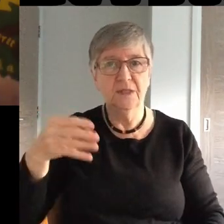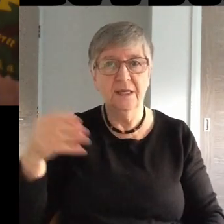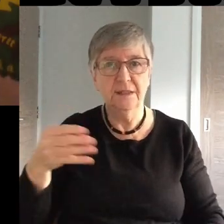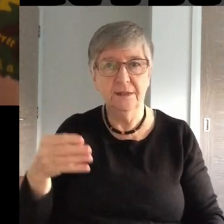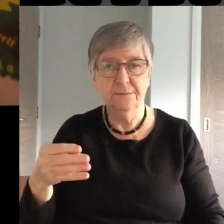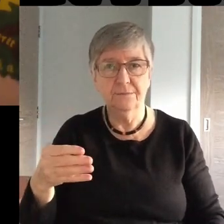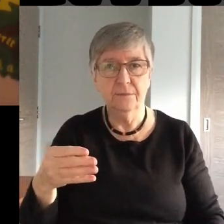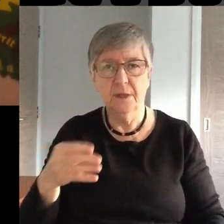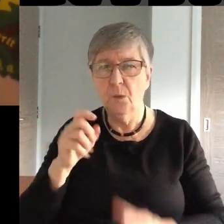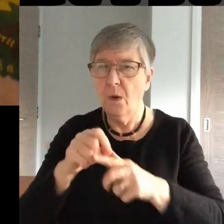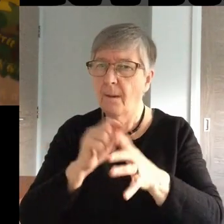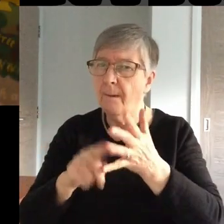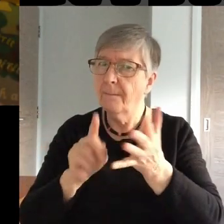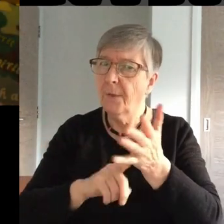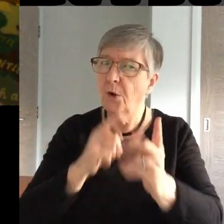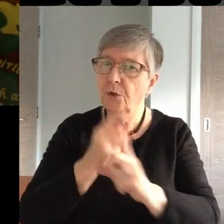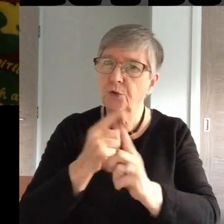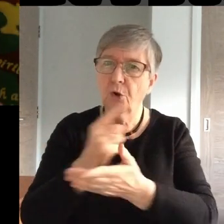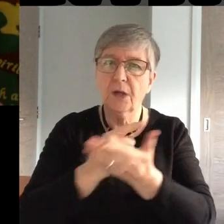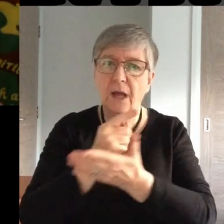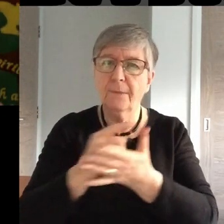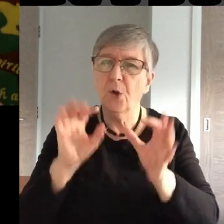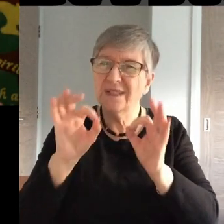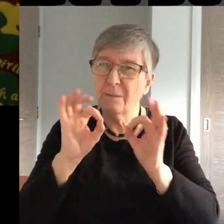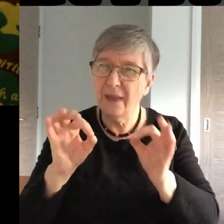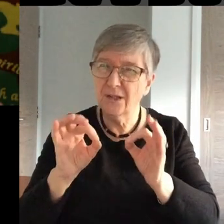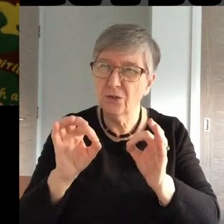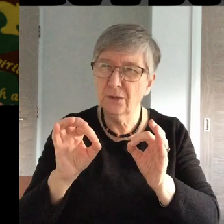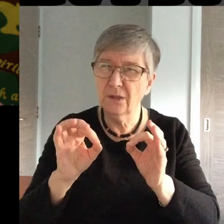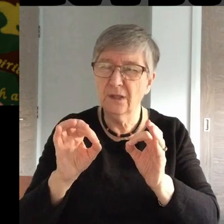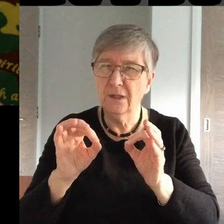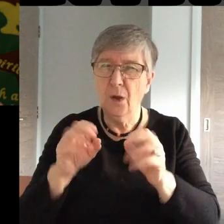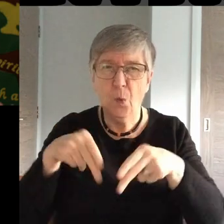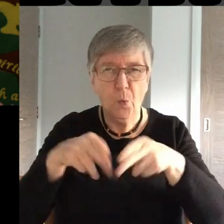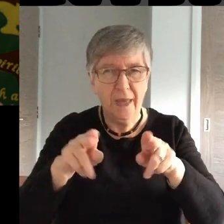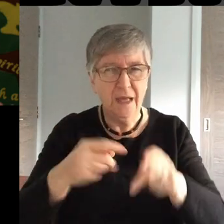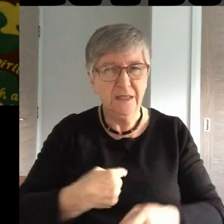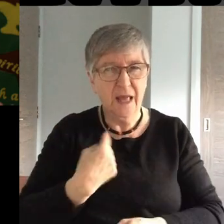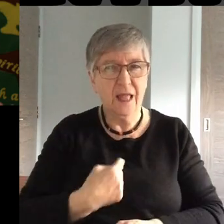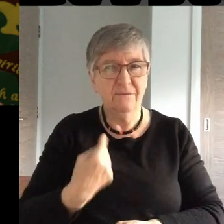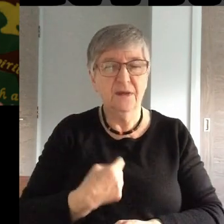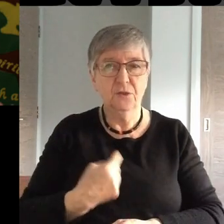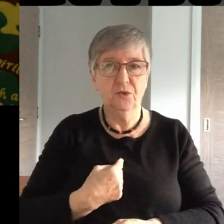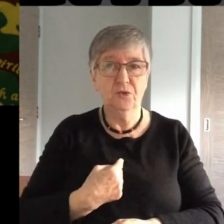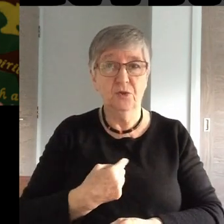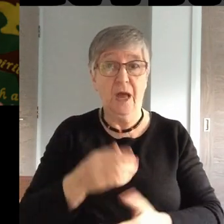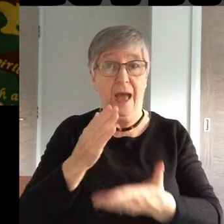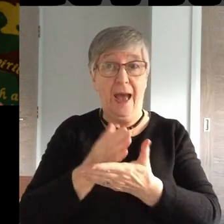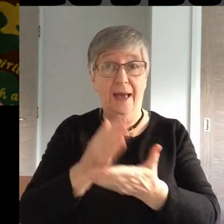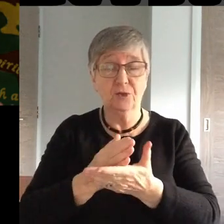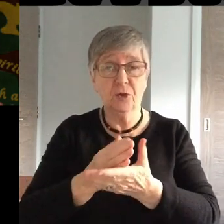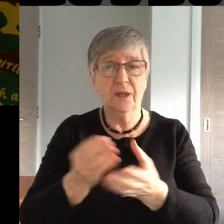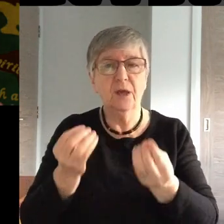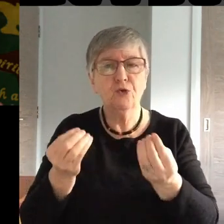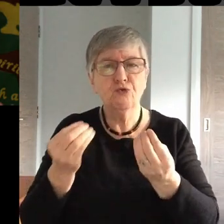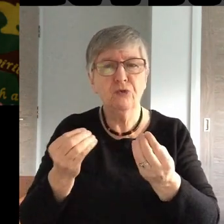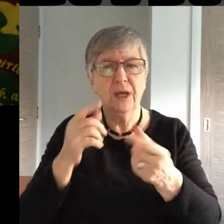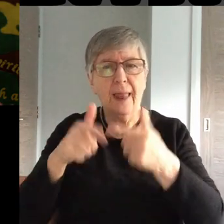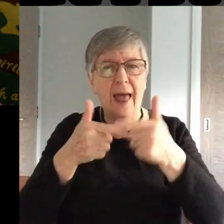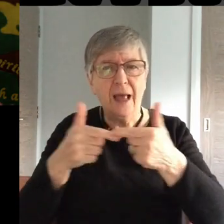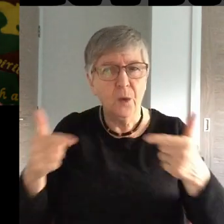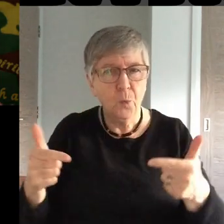But what Paul is also talking about is a special kind of selfishness. It actually, in the Greek